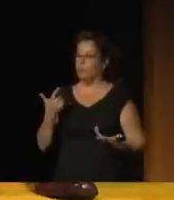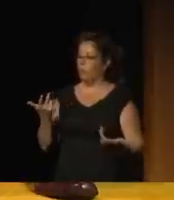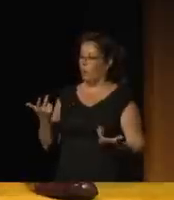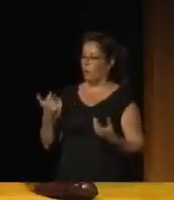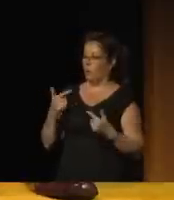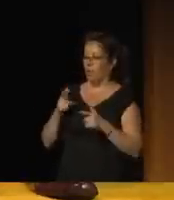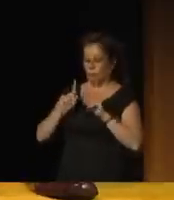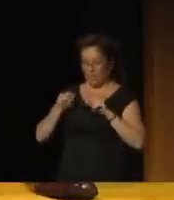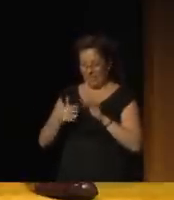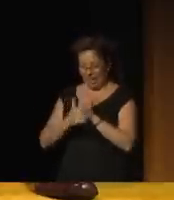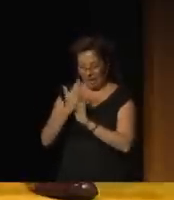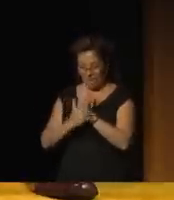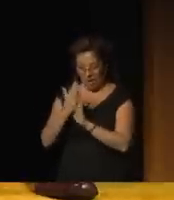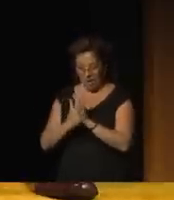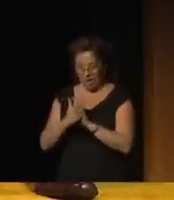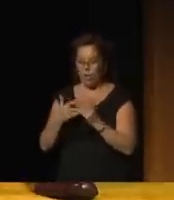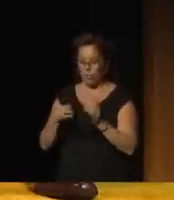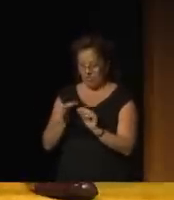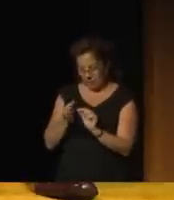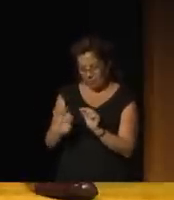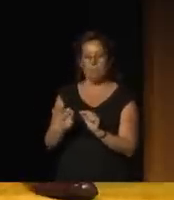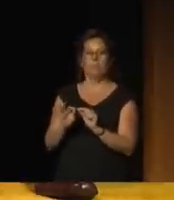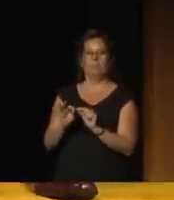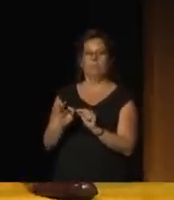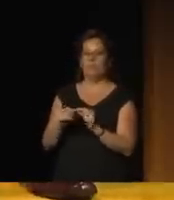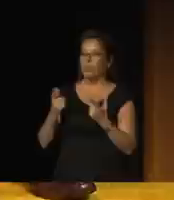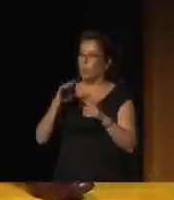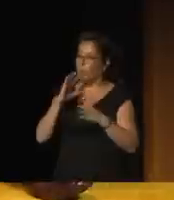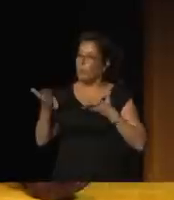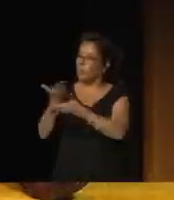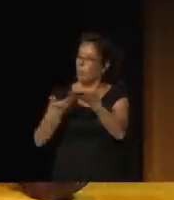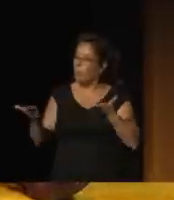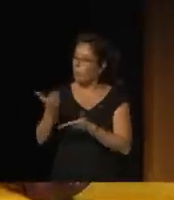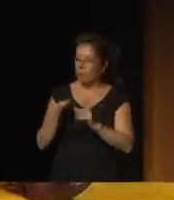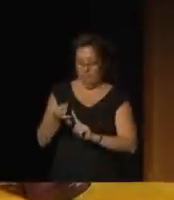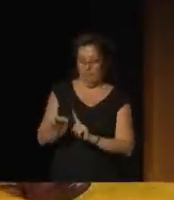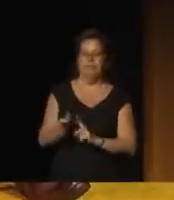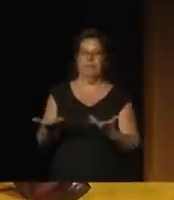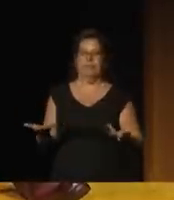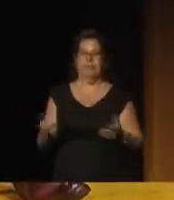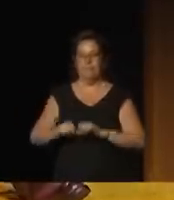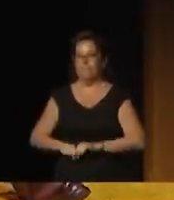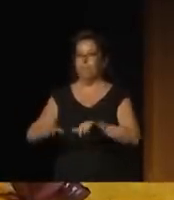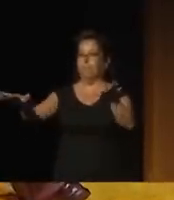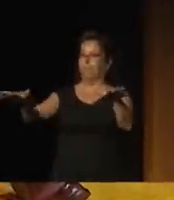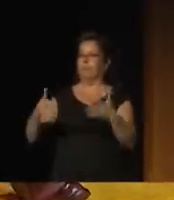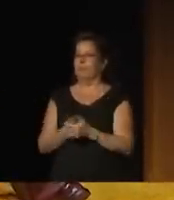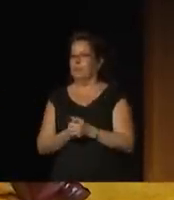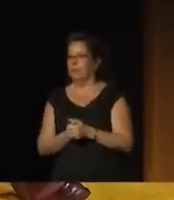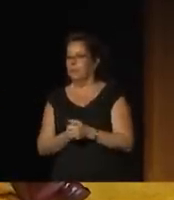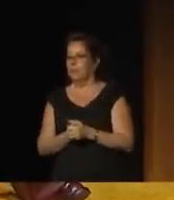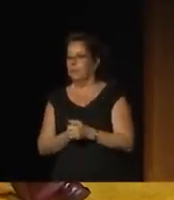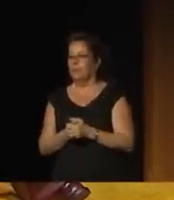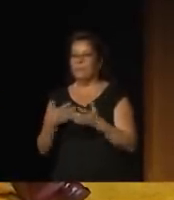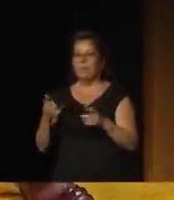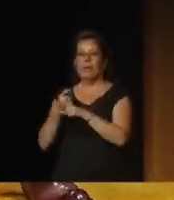fire started. And you're seeing it happen with these women in Hollywood and regular work. Steve Wynn, the mogul, the casino mogul, got brought